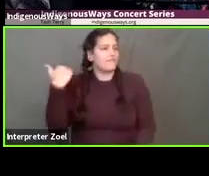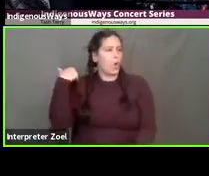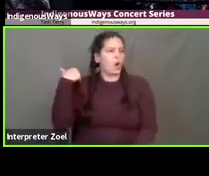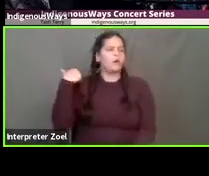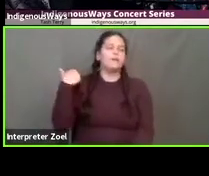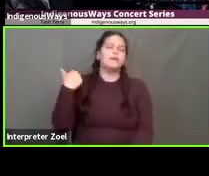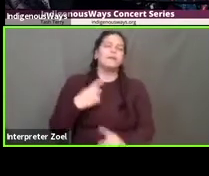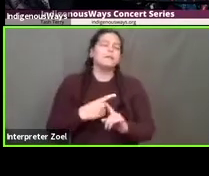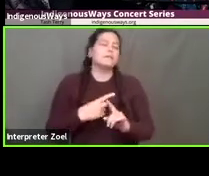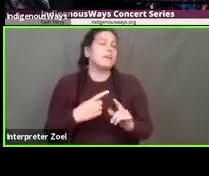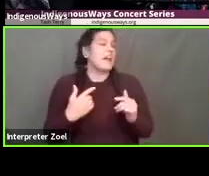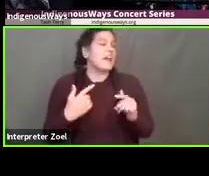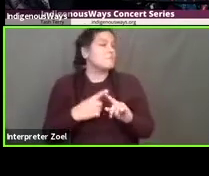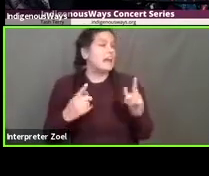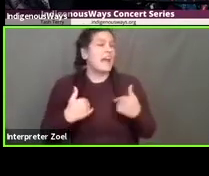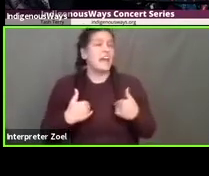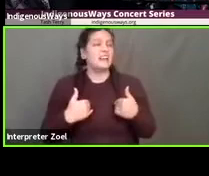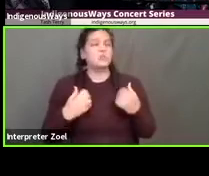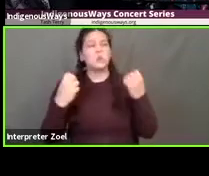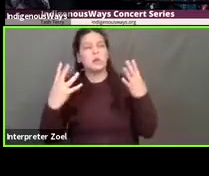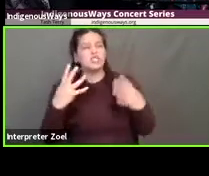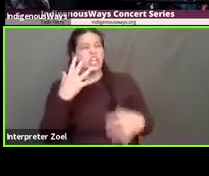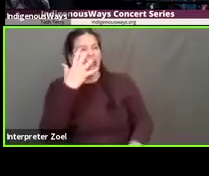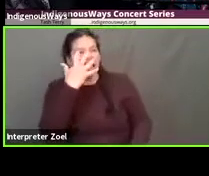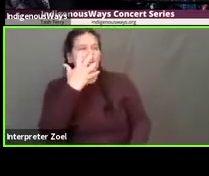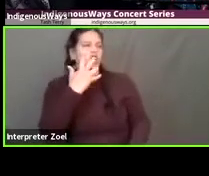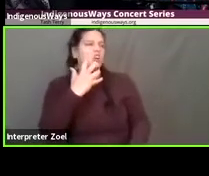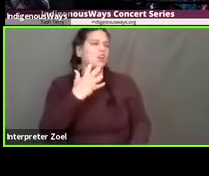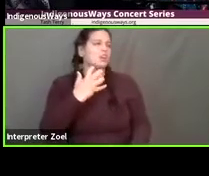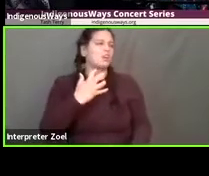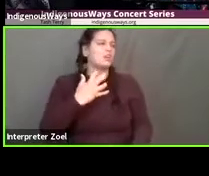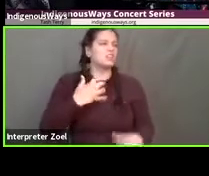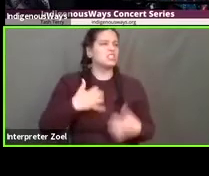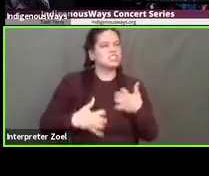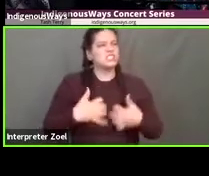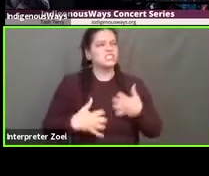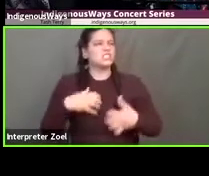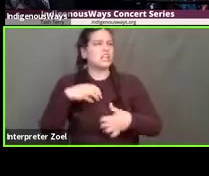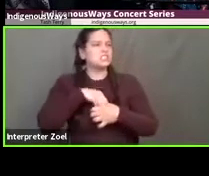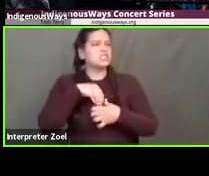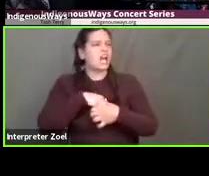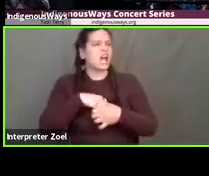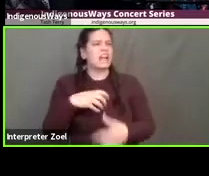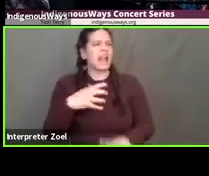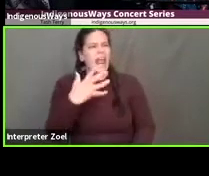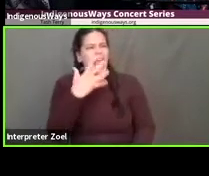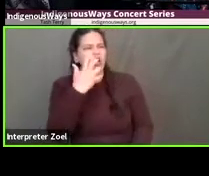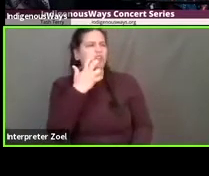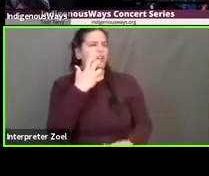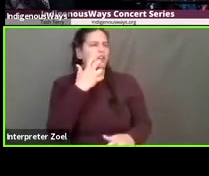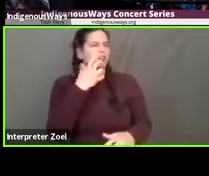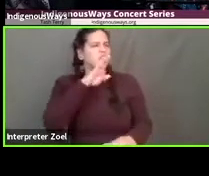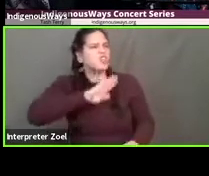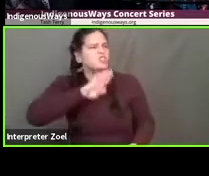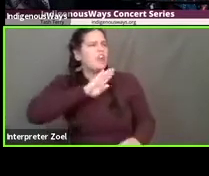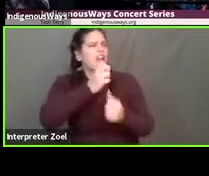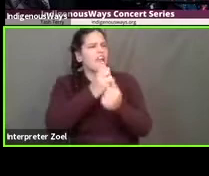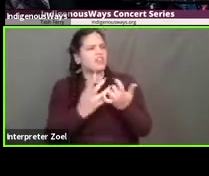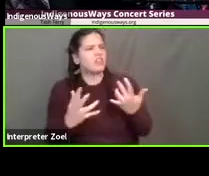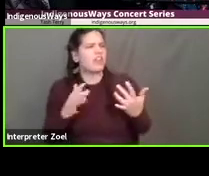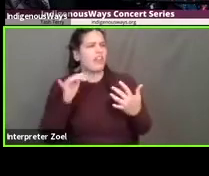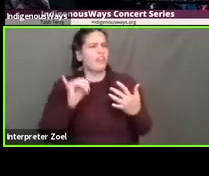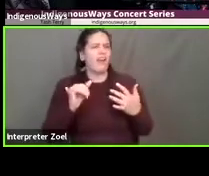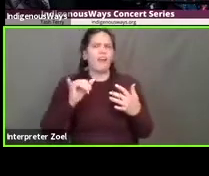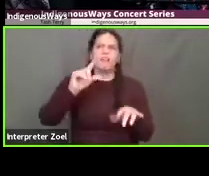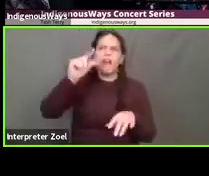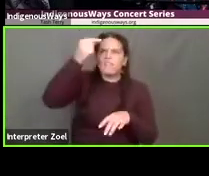so much anger and so much angst and, you know, angry about everything that the empire does.